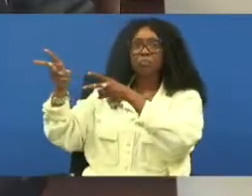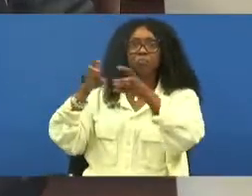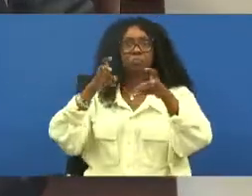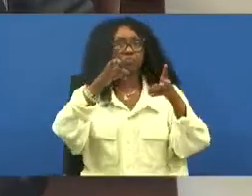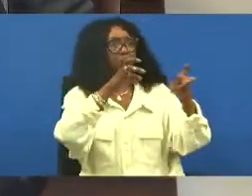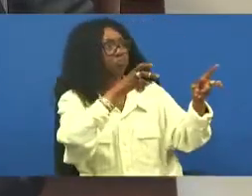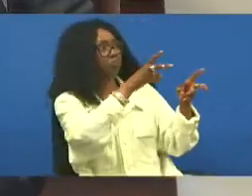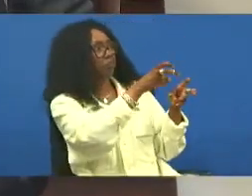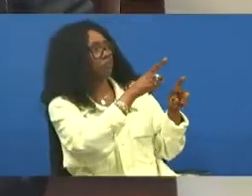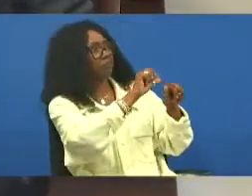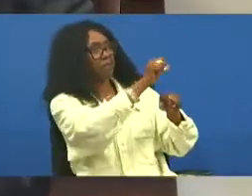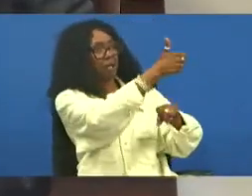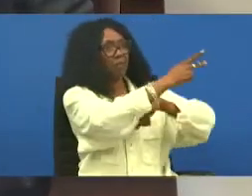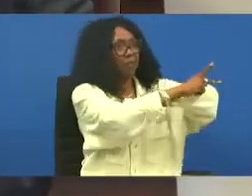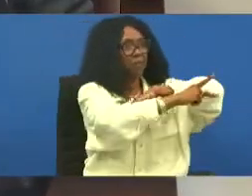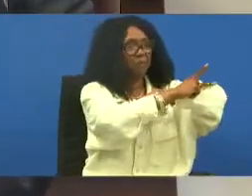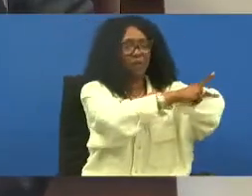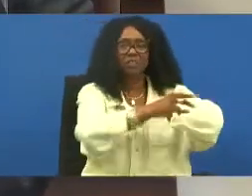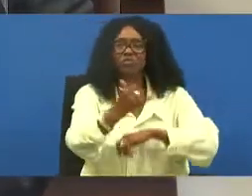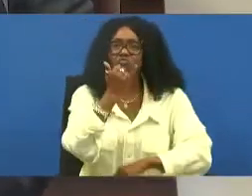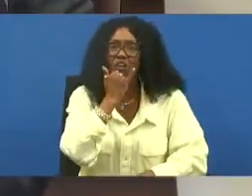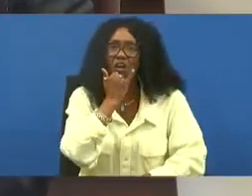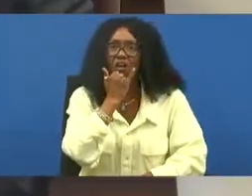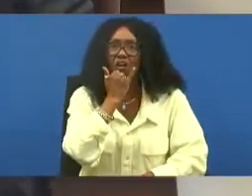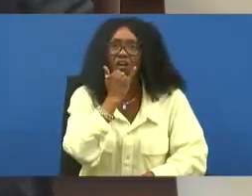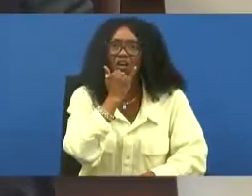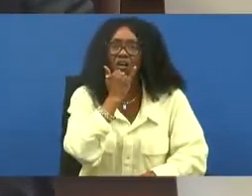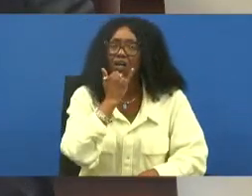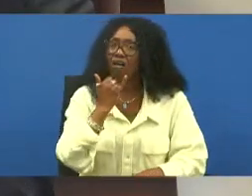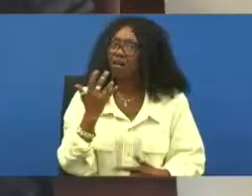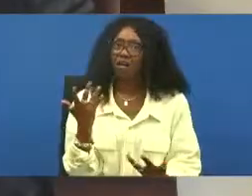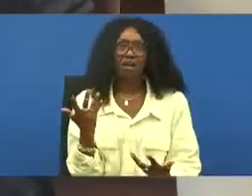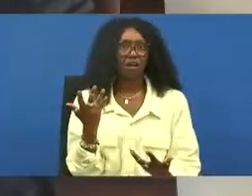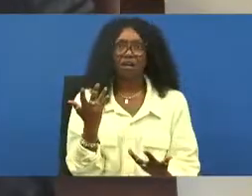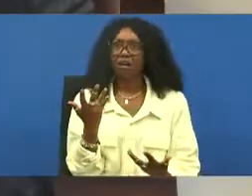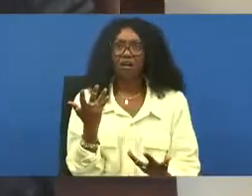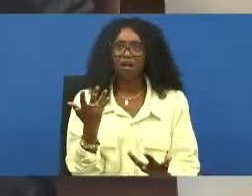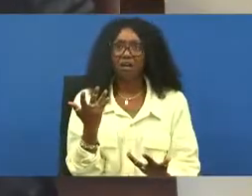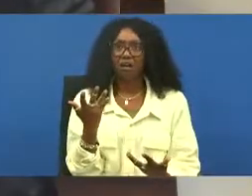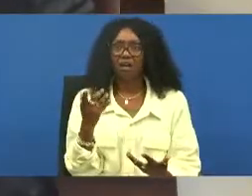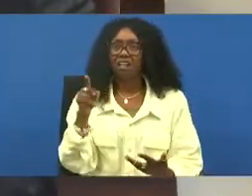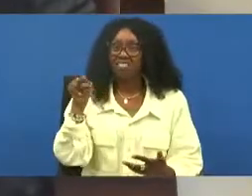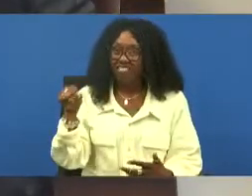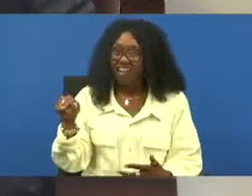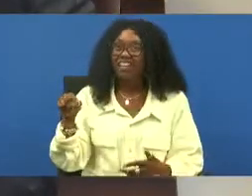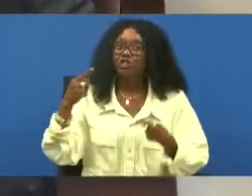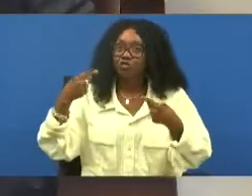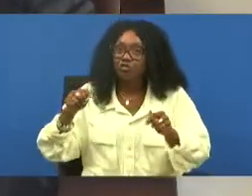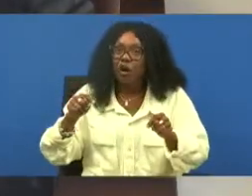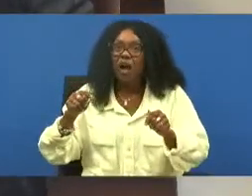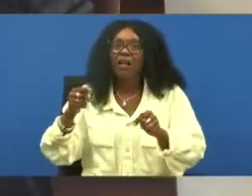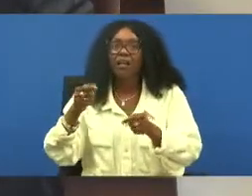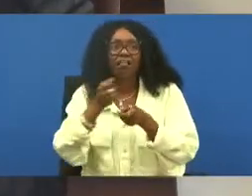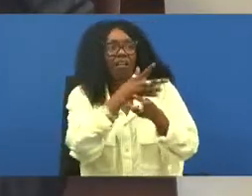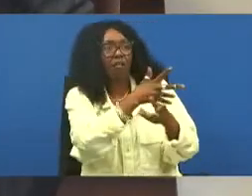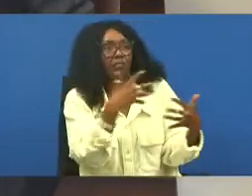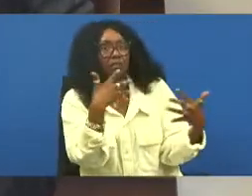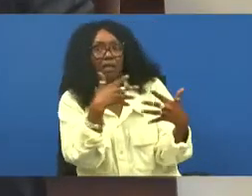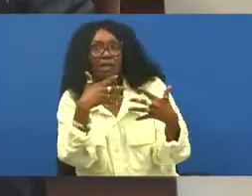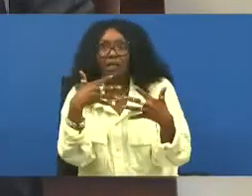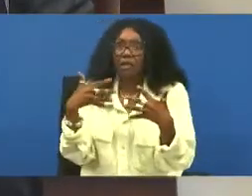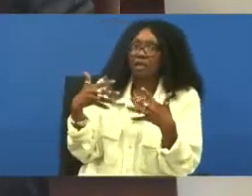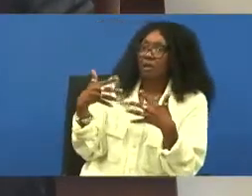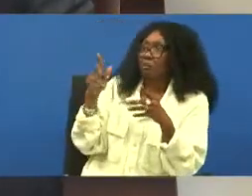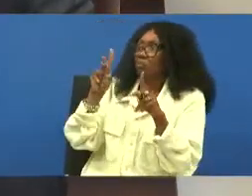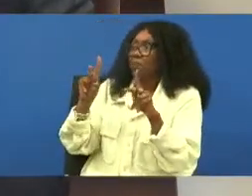absolutely wrong. And it's scare tactics. It's just straight up scare tactics that everybody's going to get